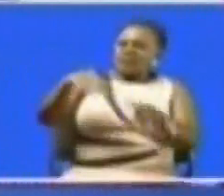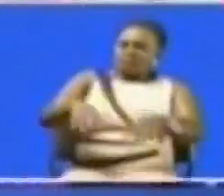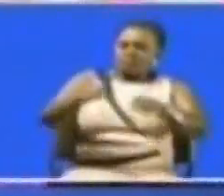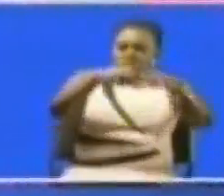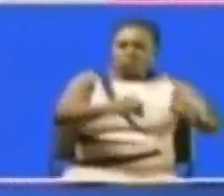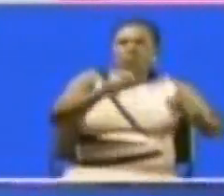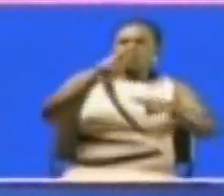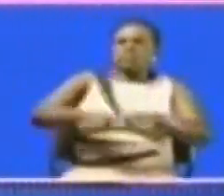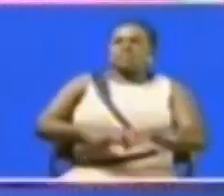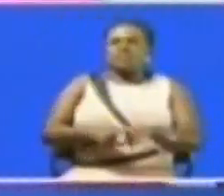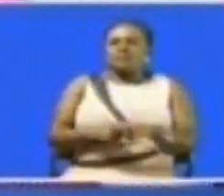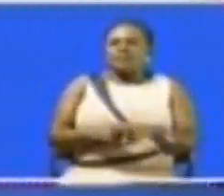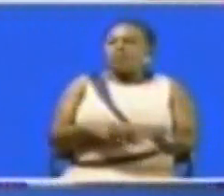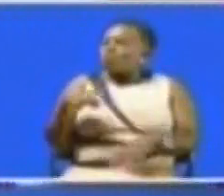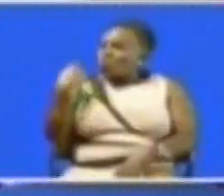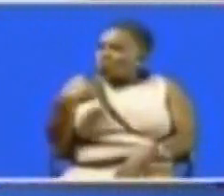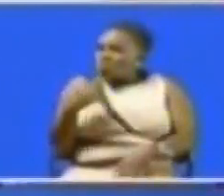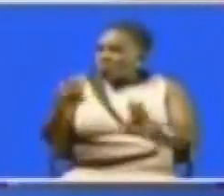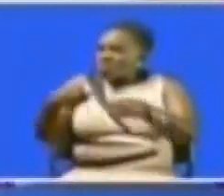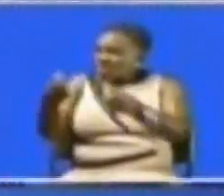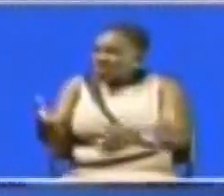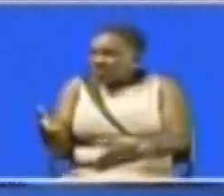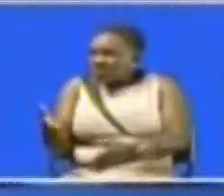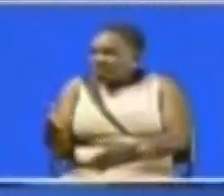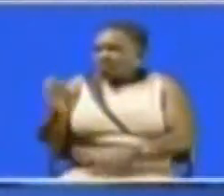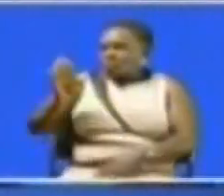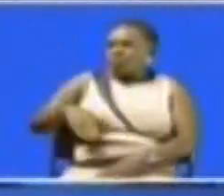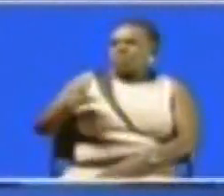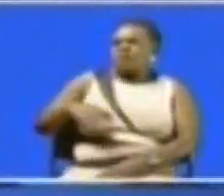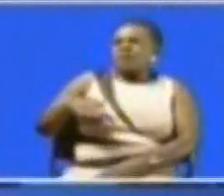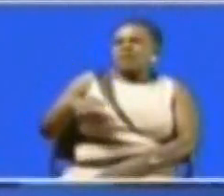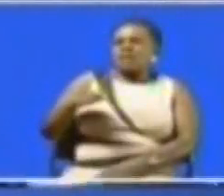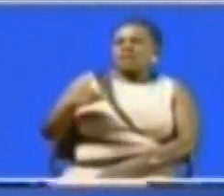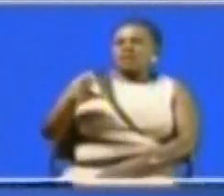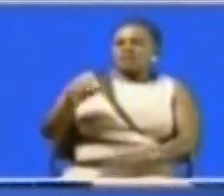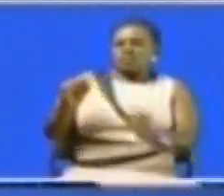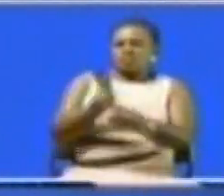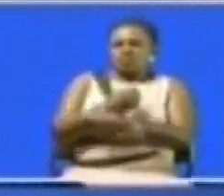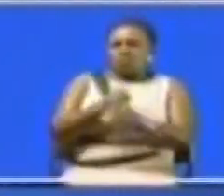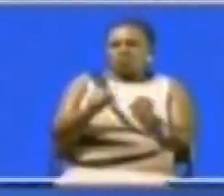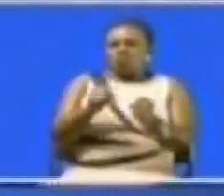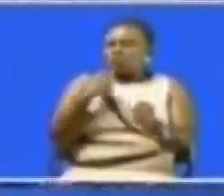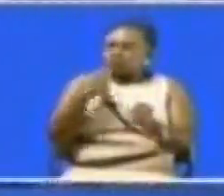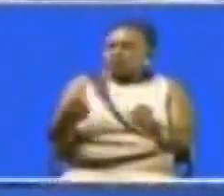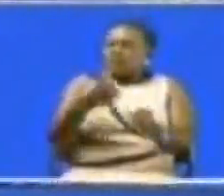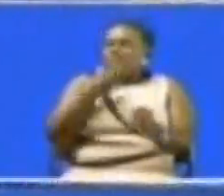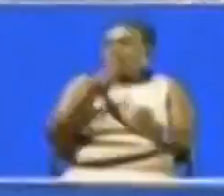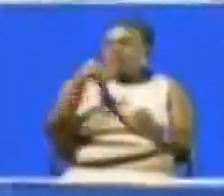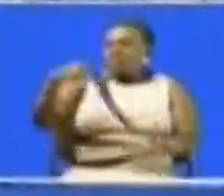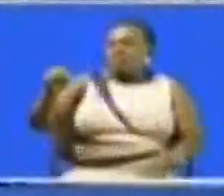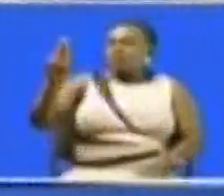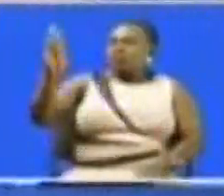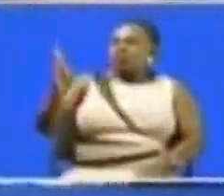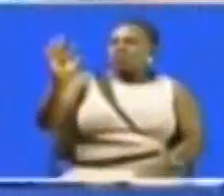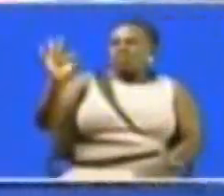seat, please come. Who is that who is going to do that? Women legislators have been unable to convince their men counterparts to pass the